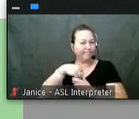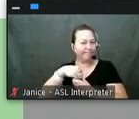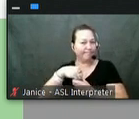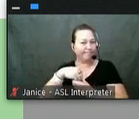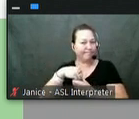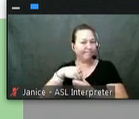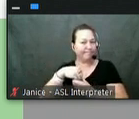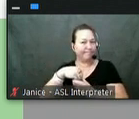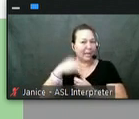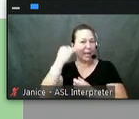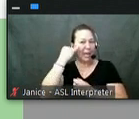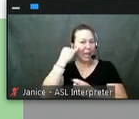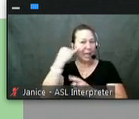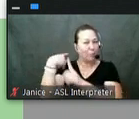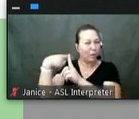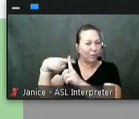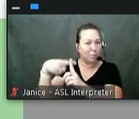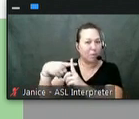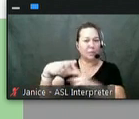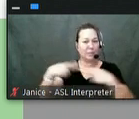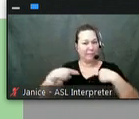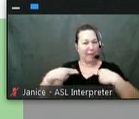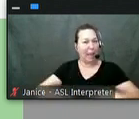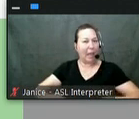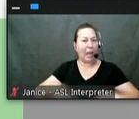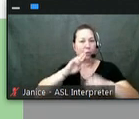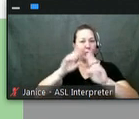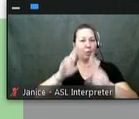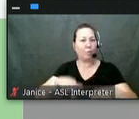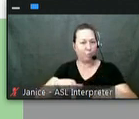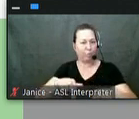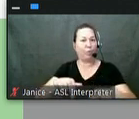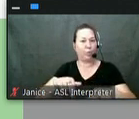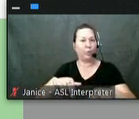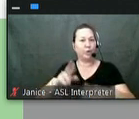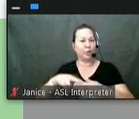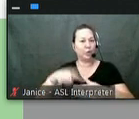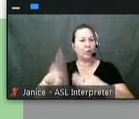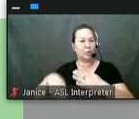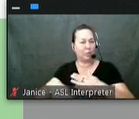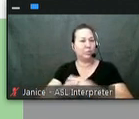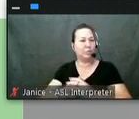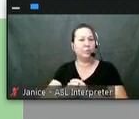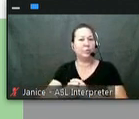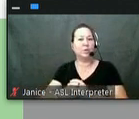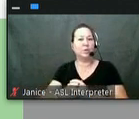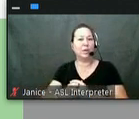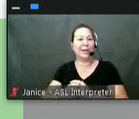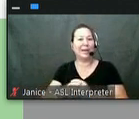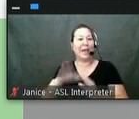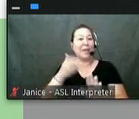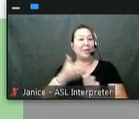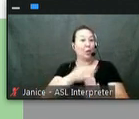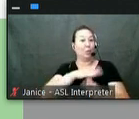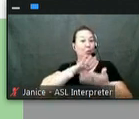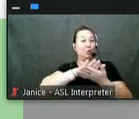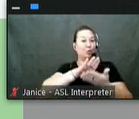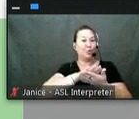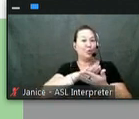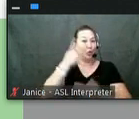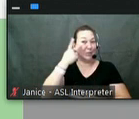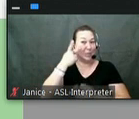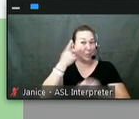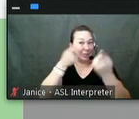positive health reports and results. Now, if you look at the child care preschool data, That's not encouraging. You can see